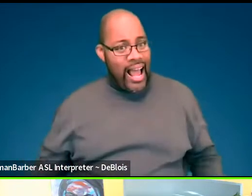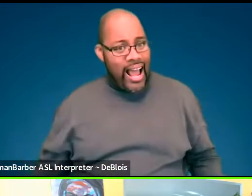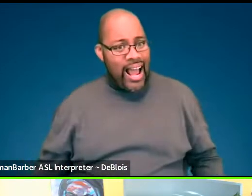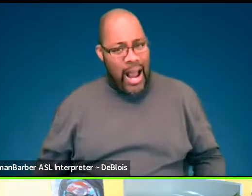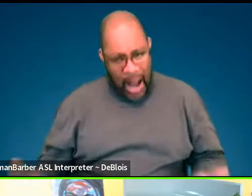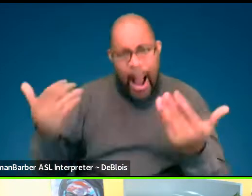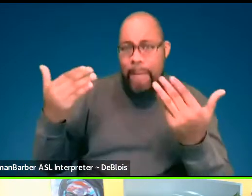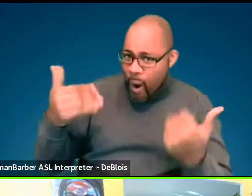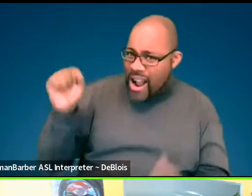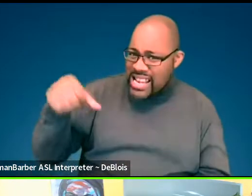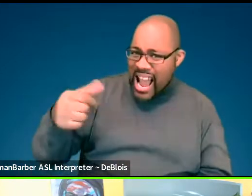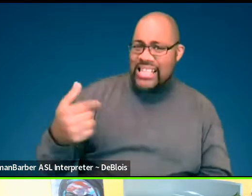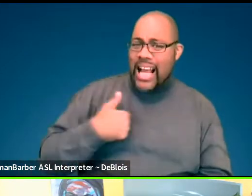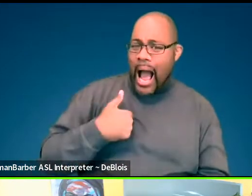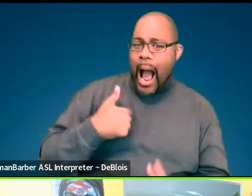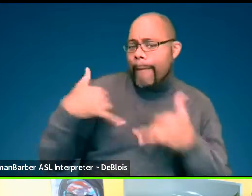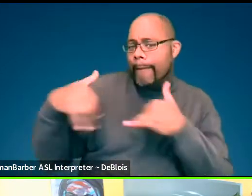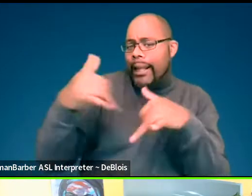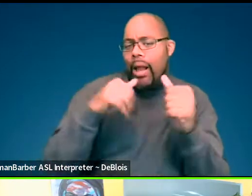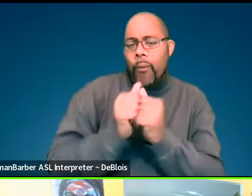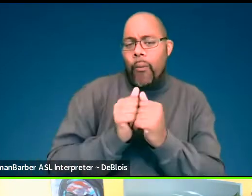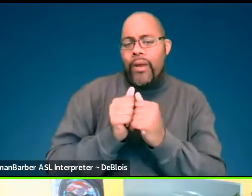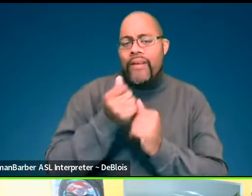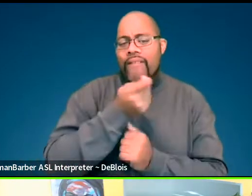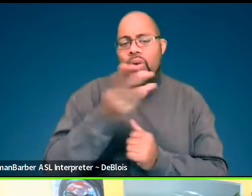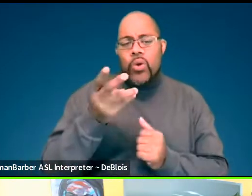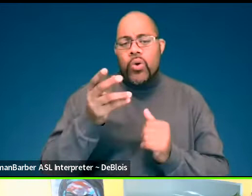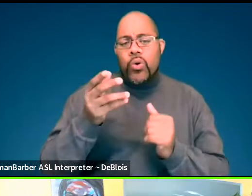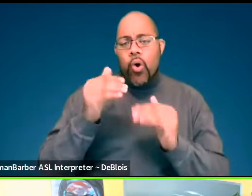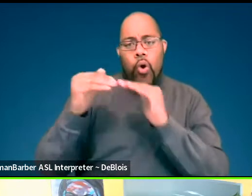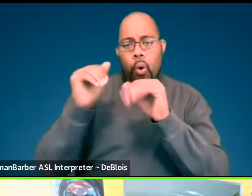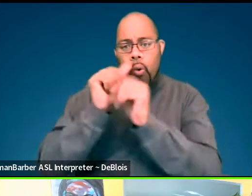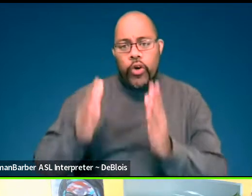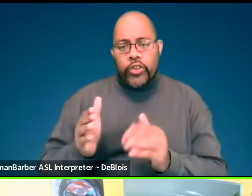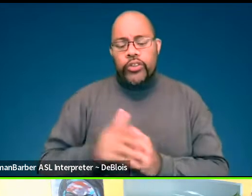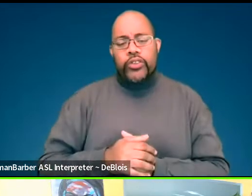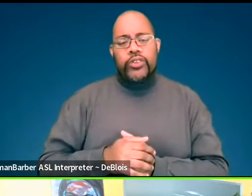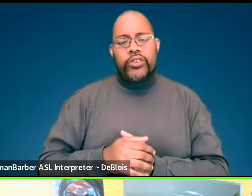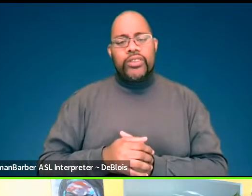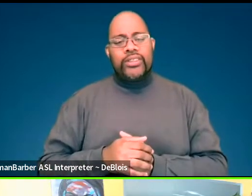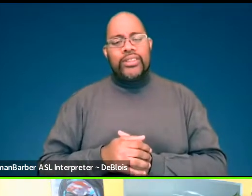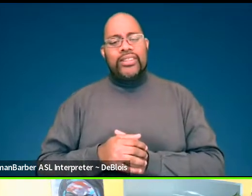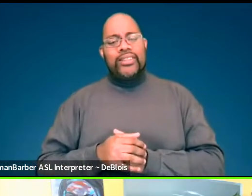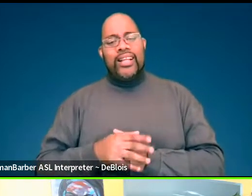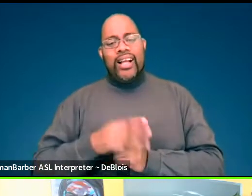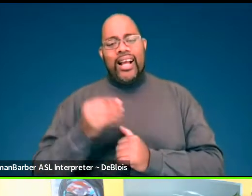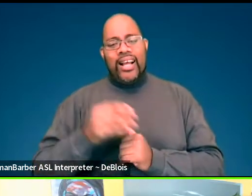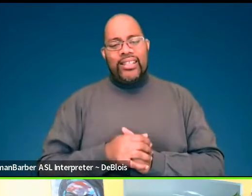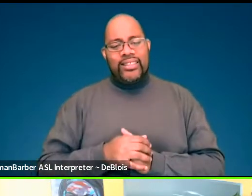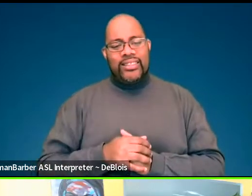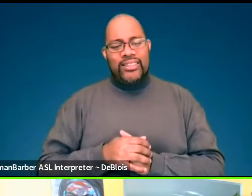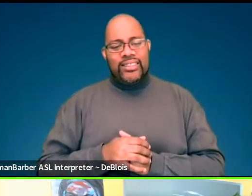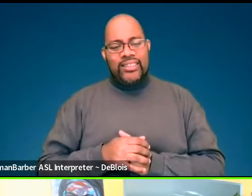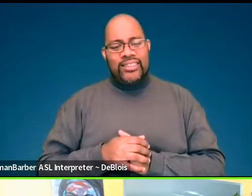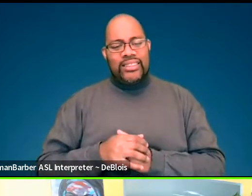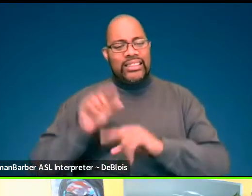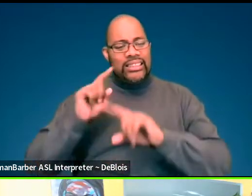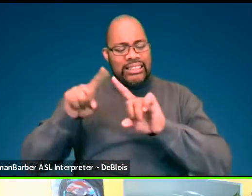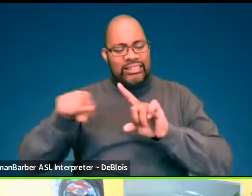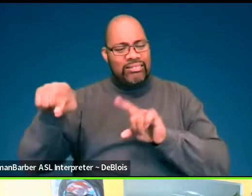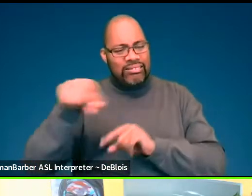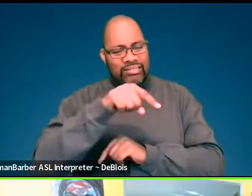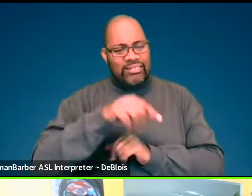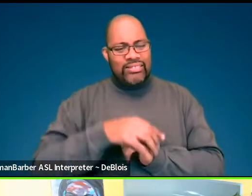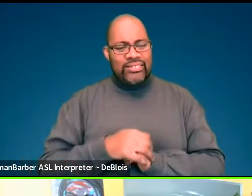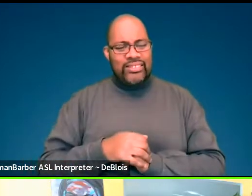Come on. Like I've been playing around with a couple of colleagues, Justin Donovan and Sion Woolley Michael at